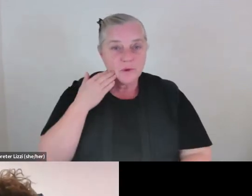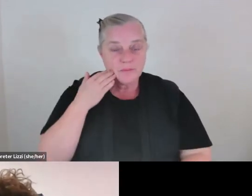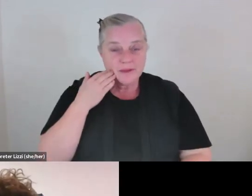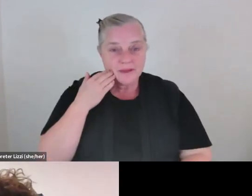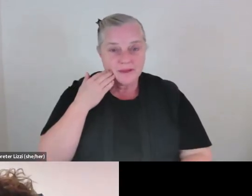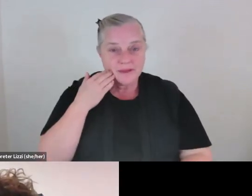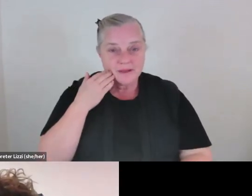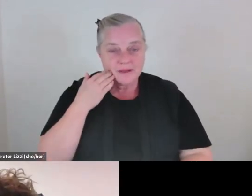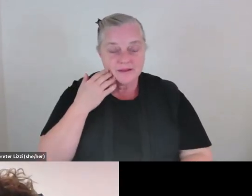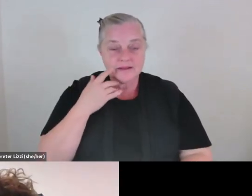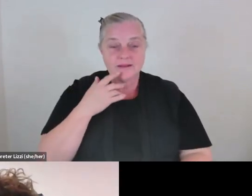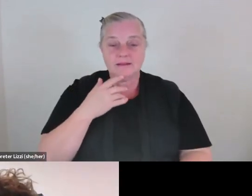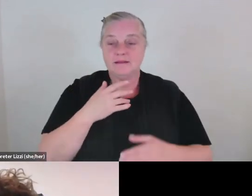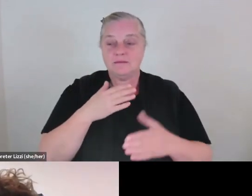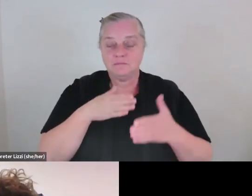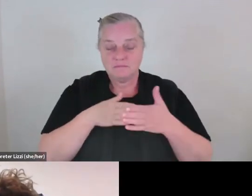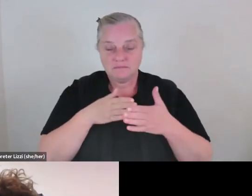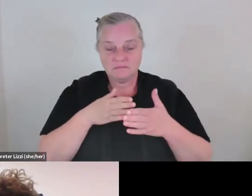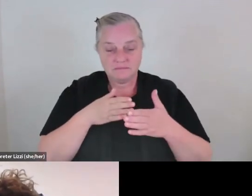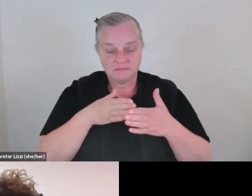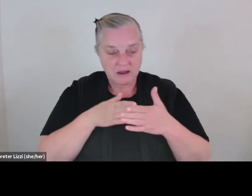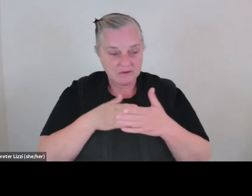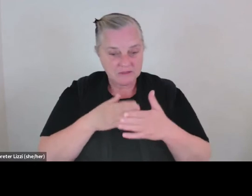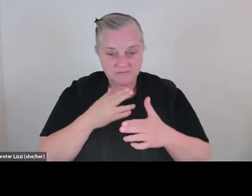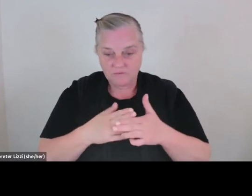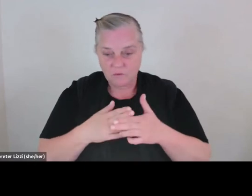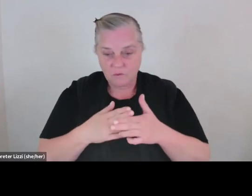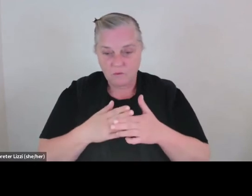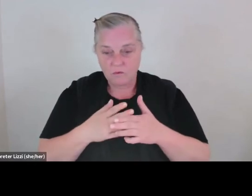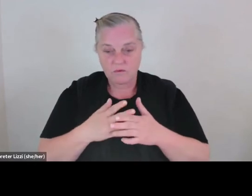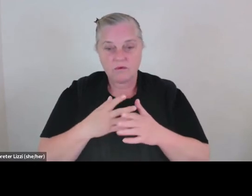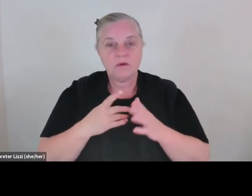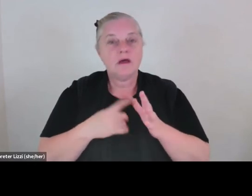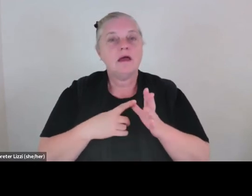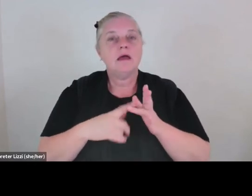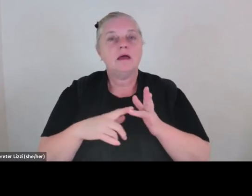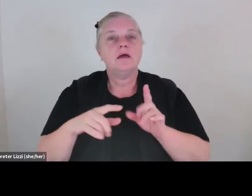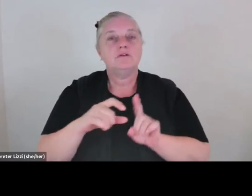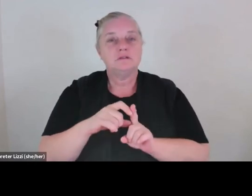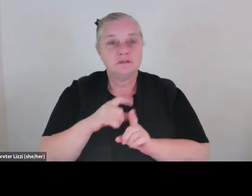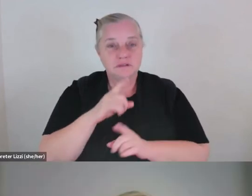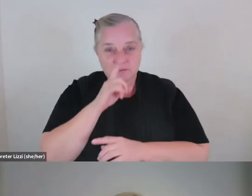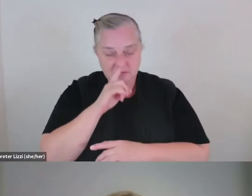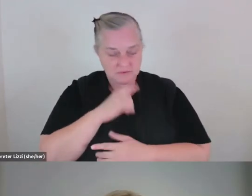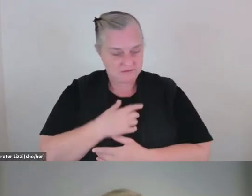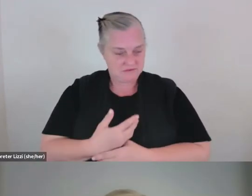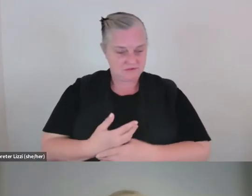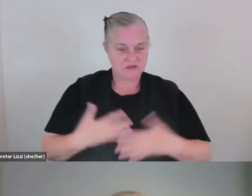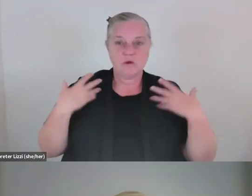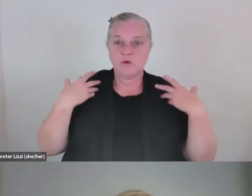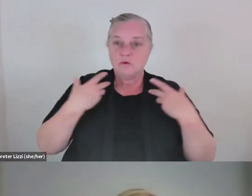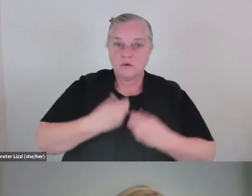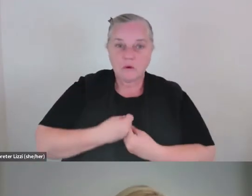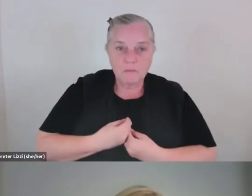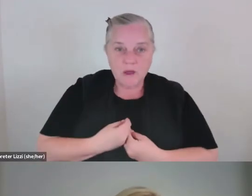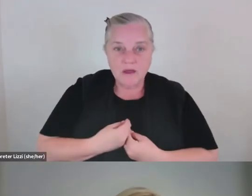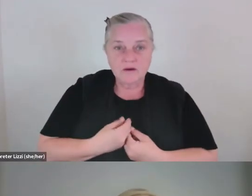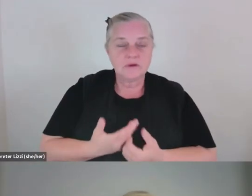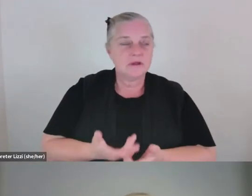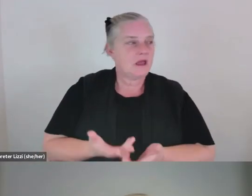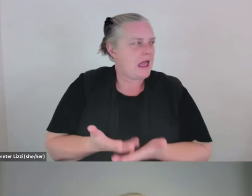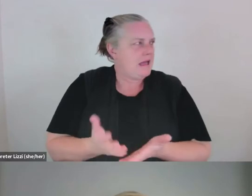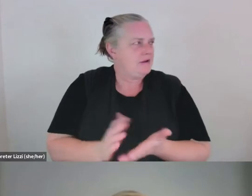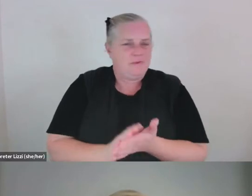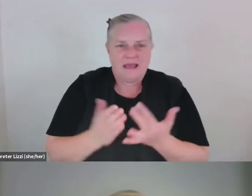gendered AOD services. It'll also be people who identify as non-binary. How do they access those services? And sometimes